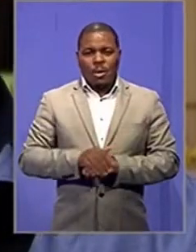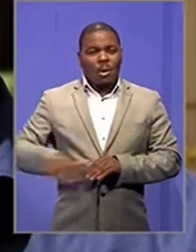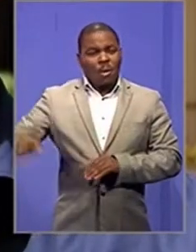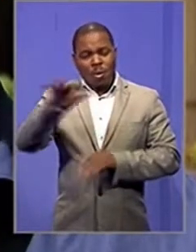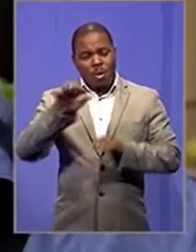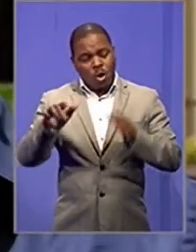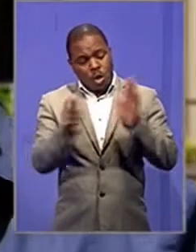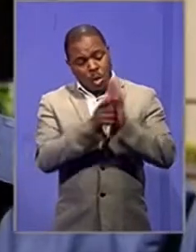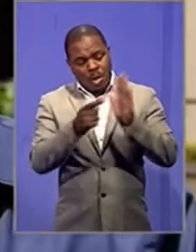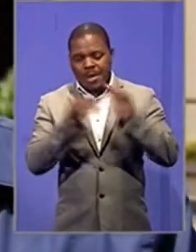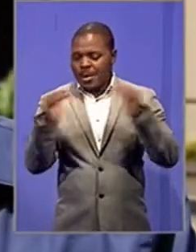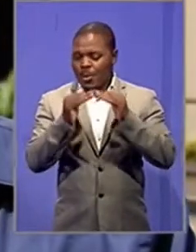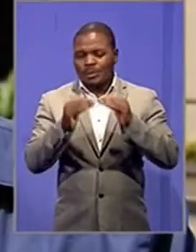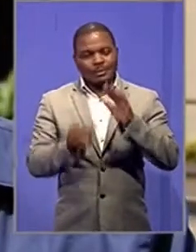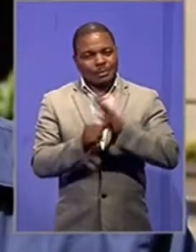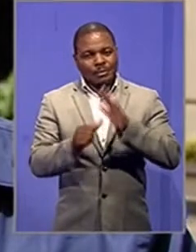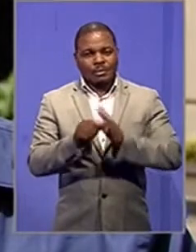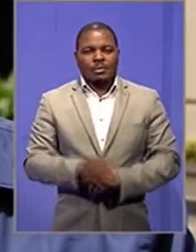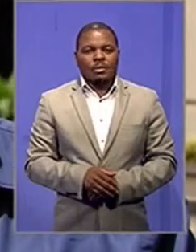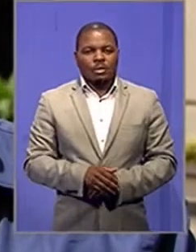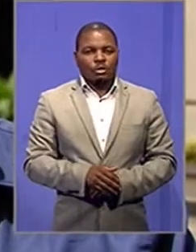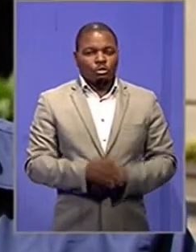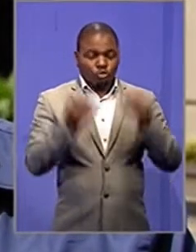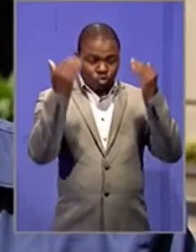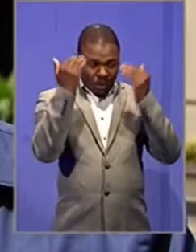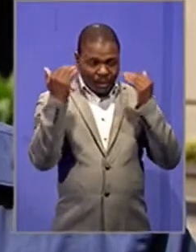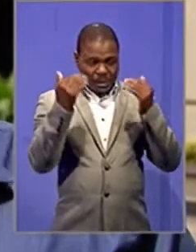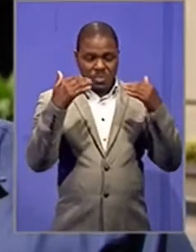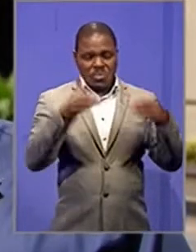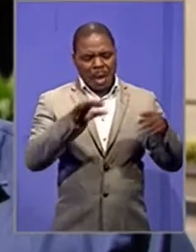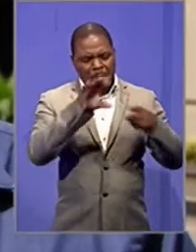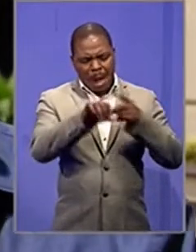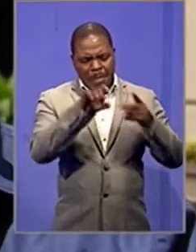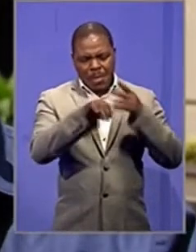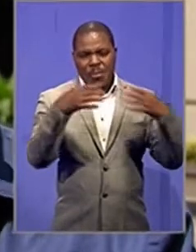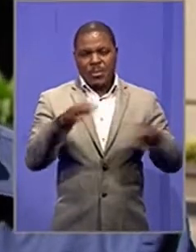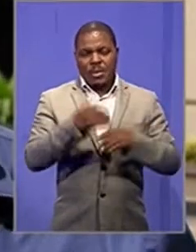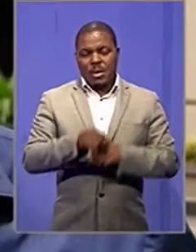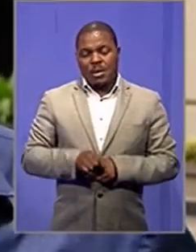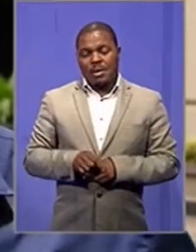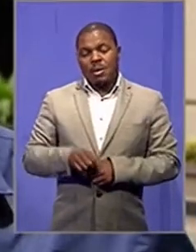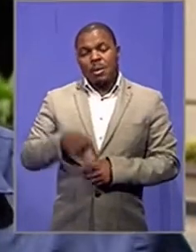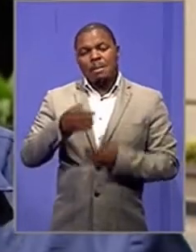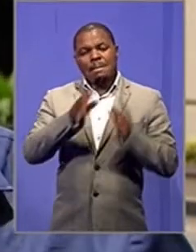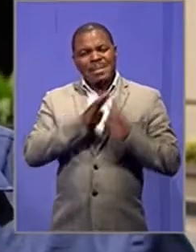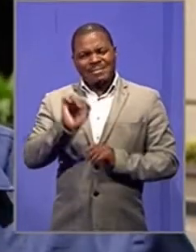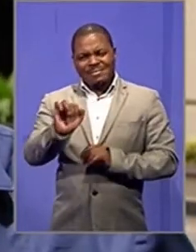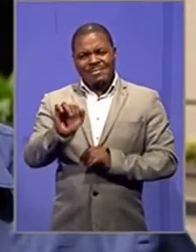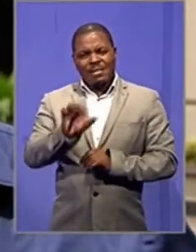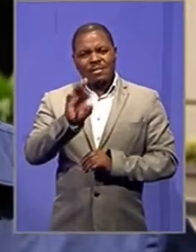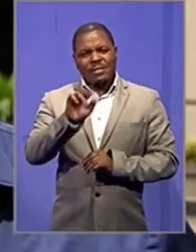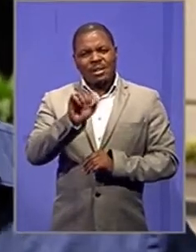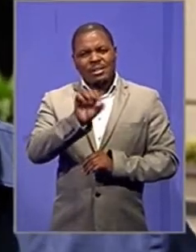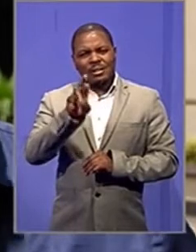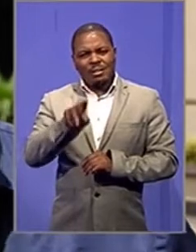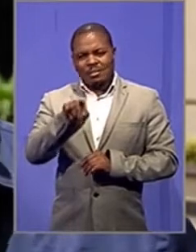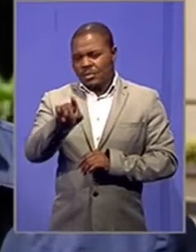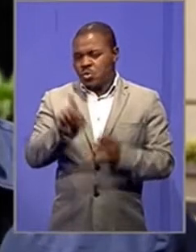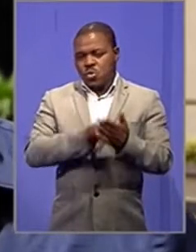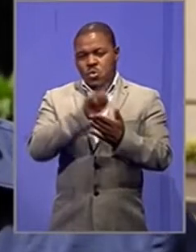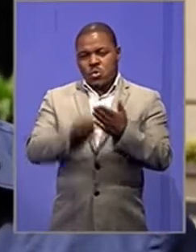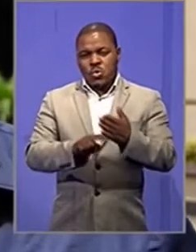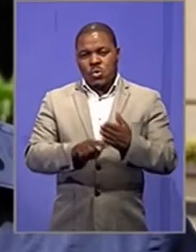law. And I think the judge's findings were scathing of the conduct of Mr. Arthur Fraser and very clearly set out how this